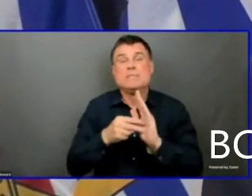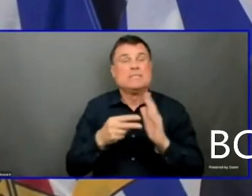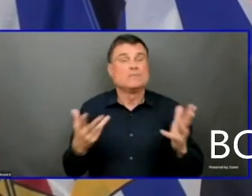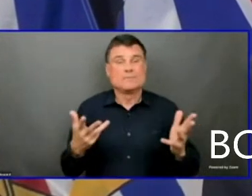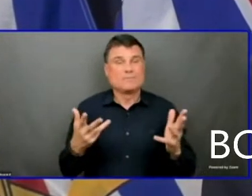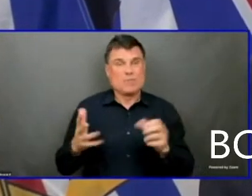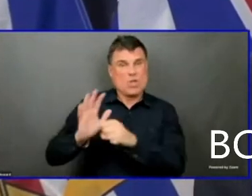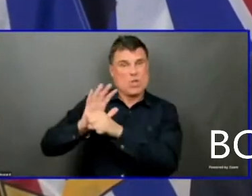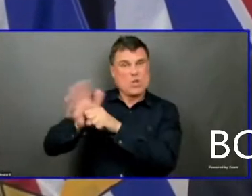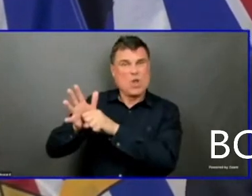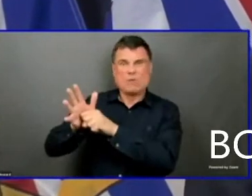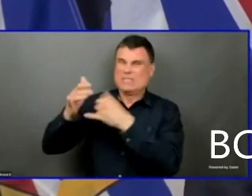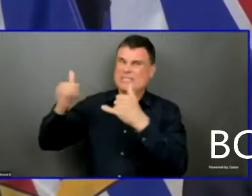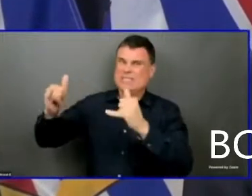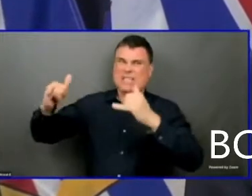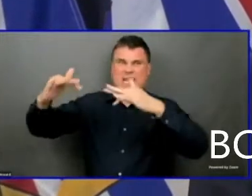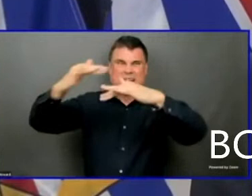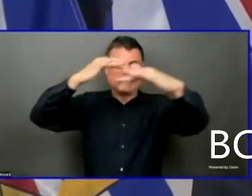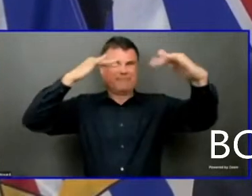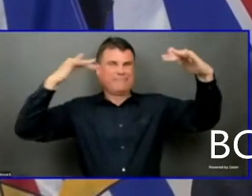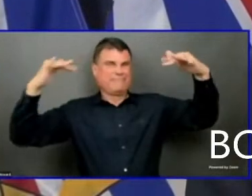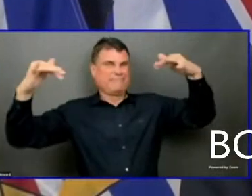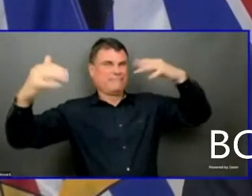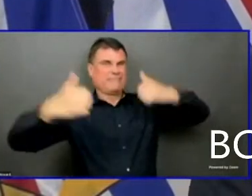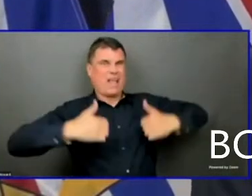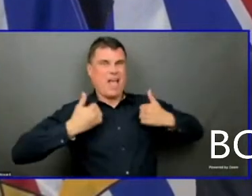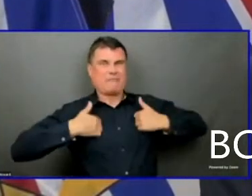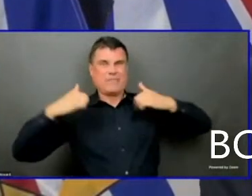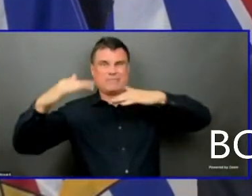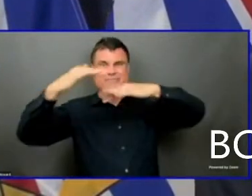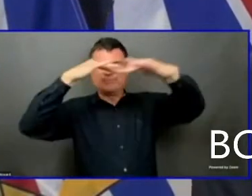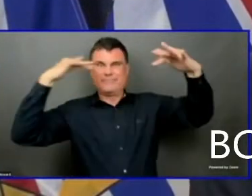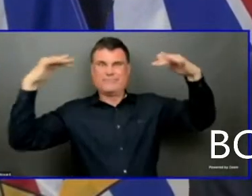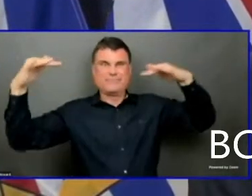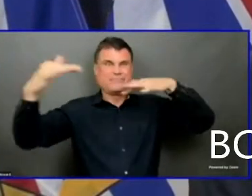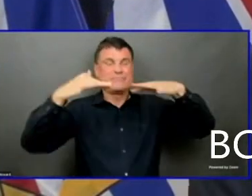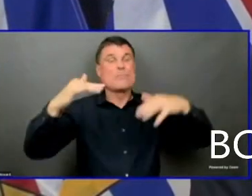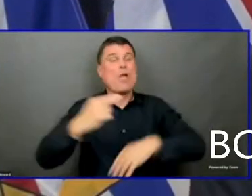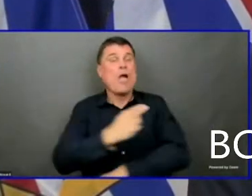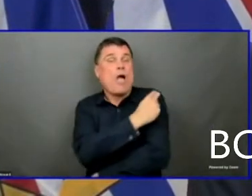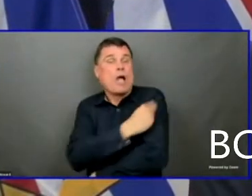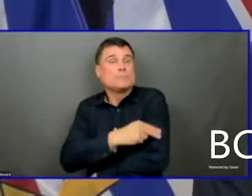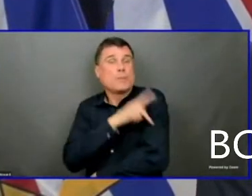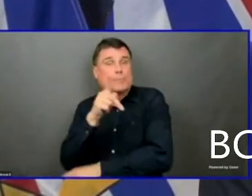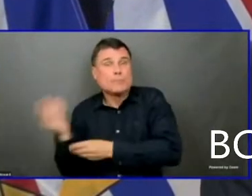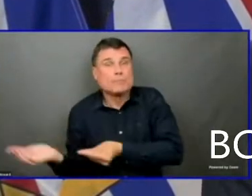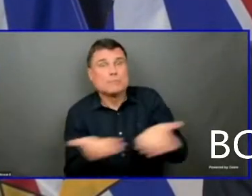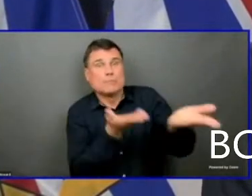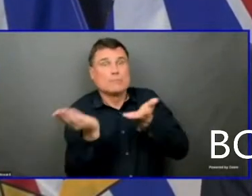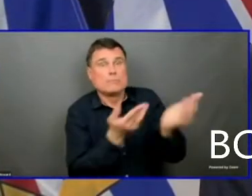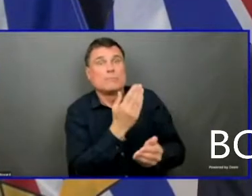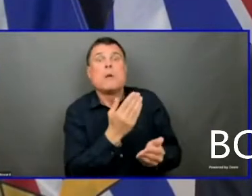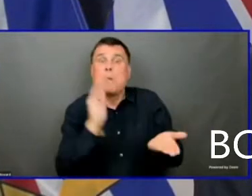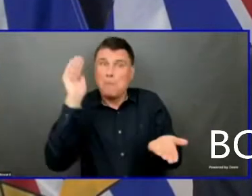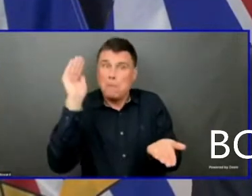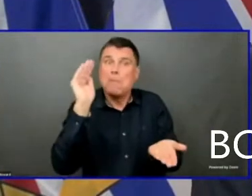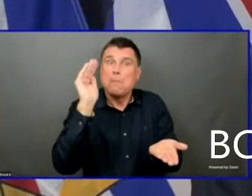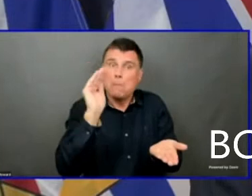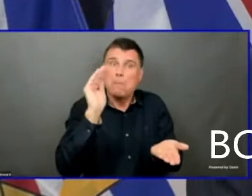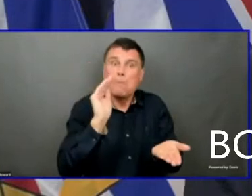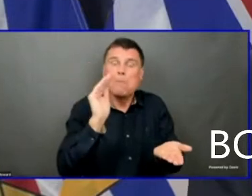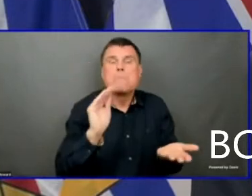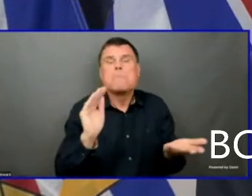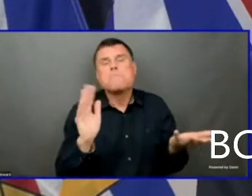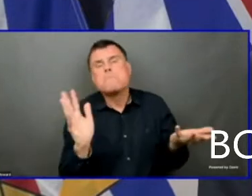our community, hospitalizations have come down from the peak in April by about 98, so we're at